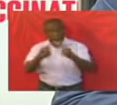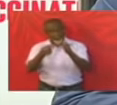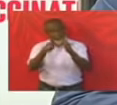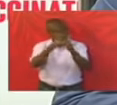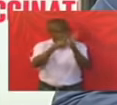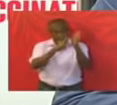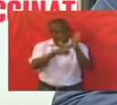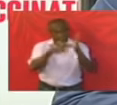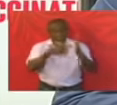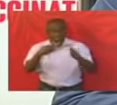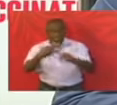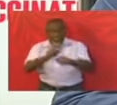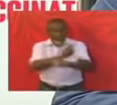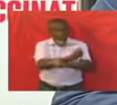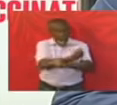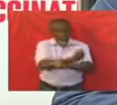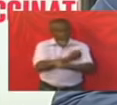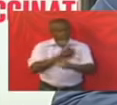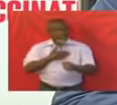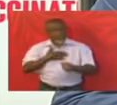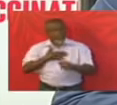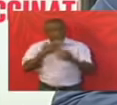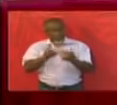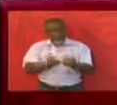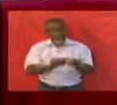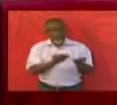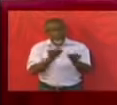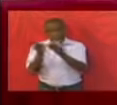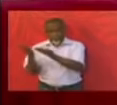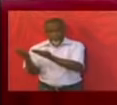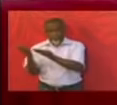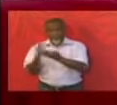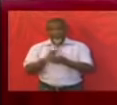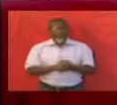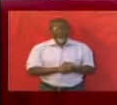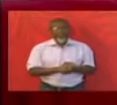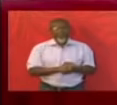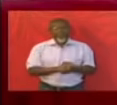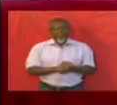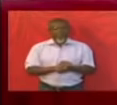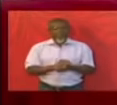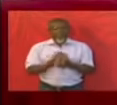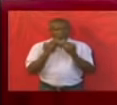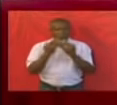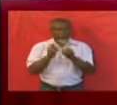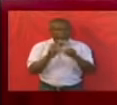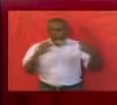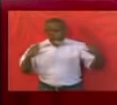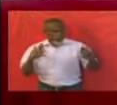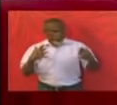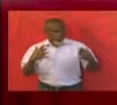drive. With that, I'll turn you back over to Mr. Alexander. Thank you very much, Dr. Hines.